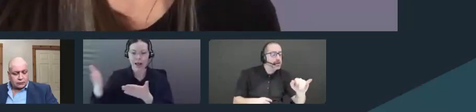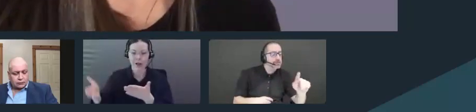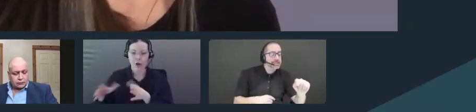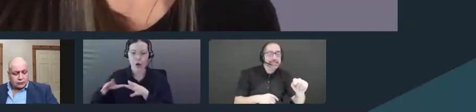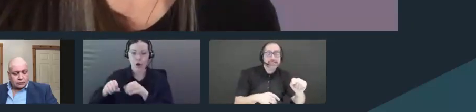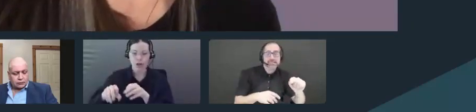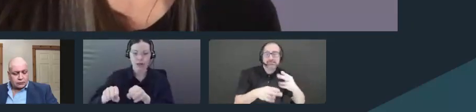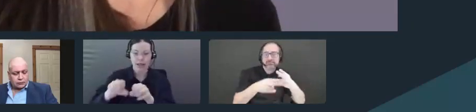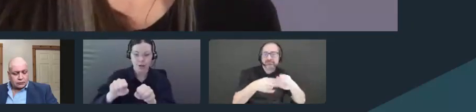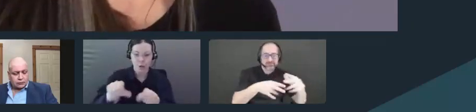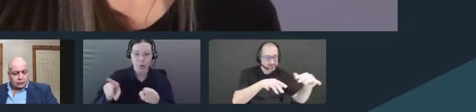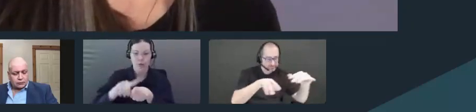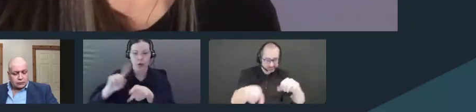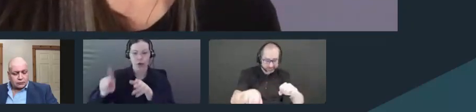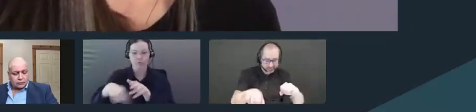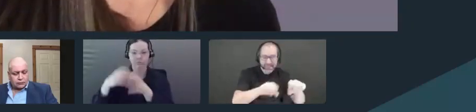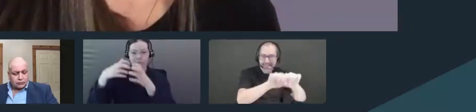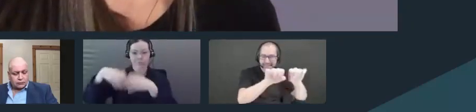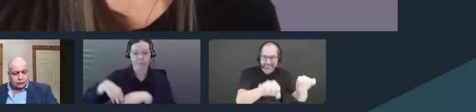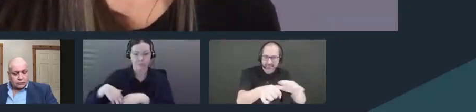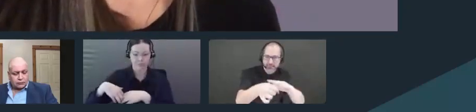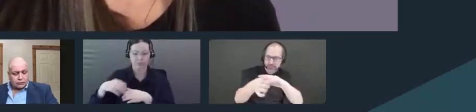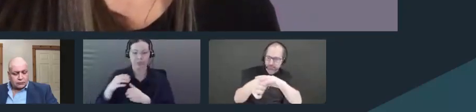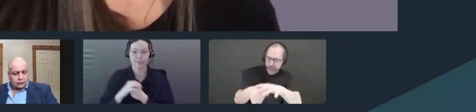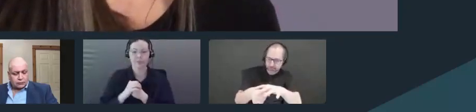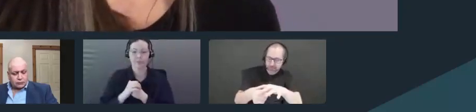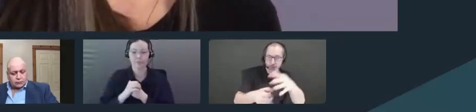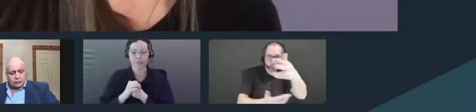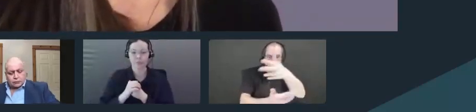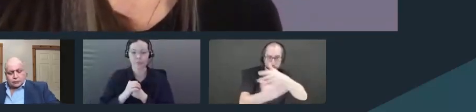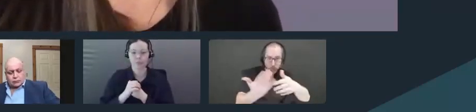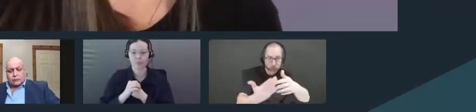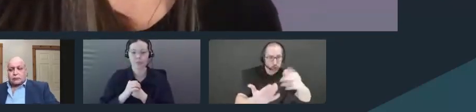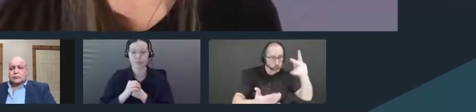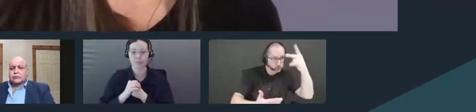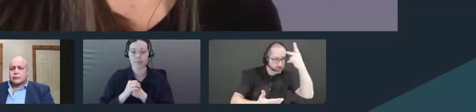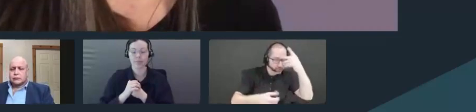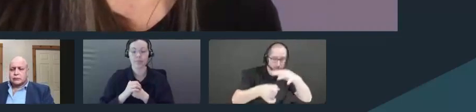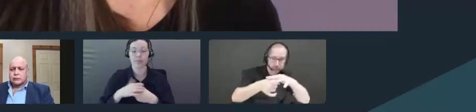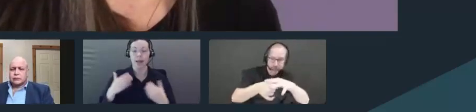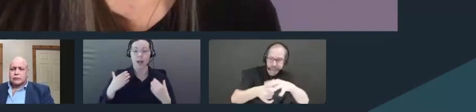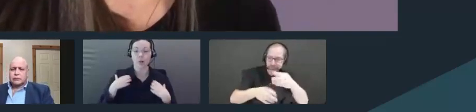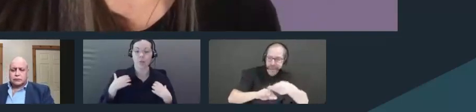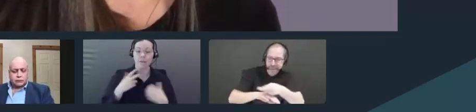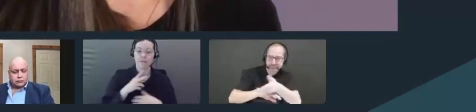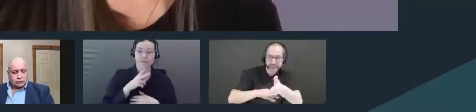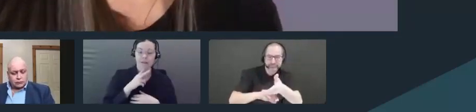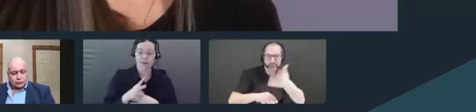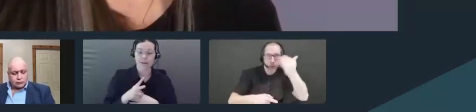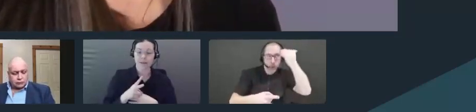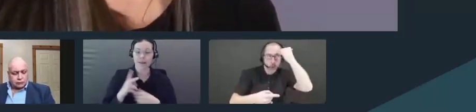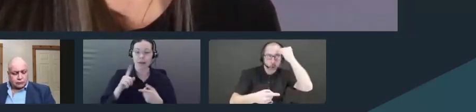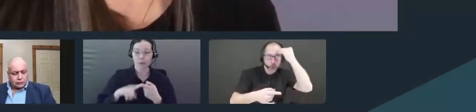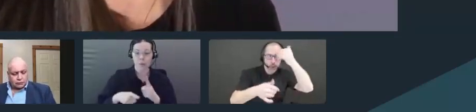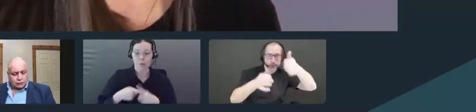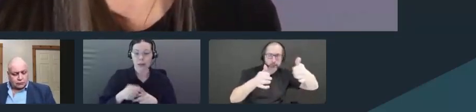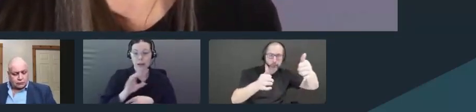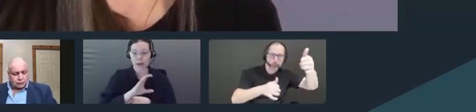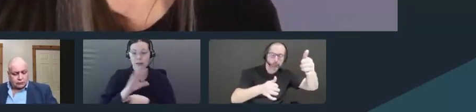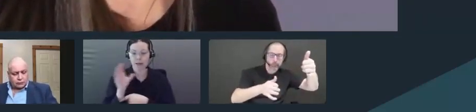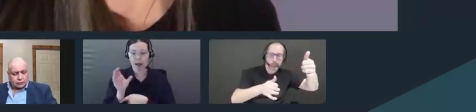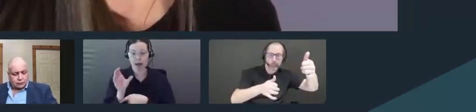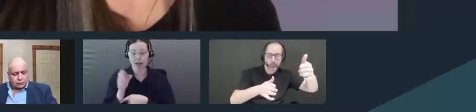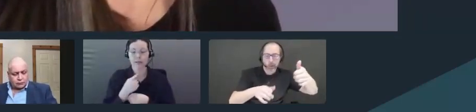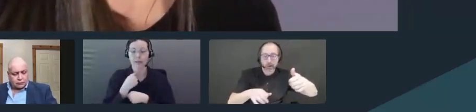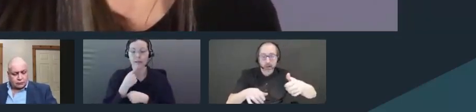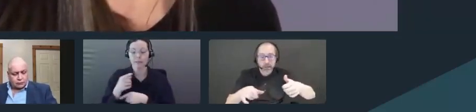of oppression, social and political, that creates cognitive imperialism. This is the belief that the